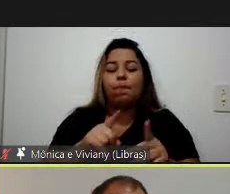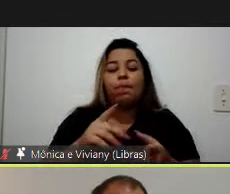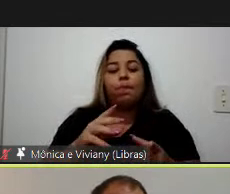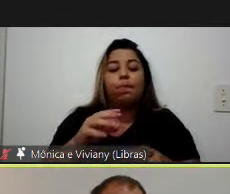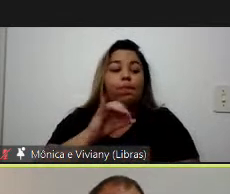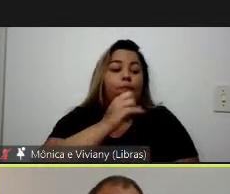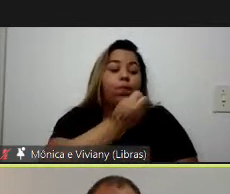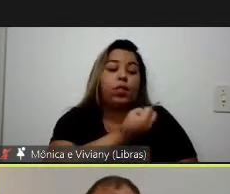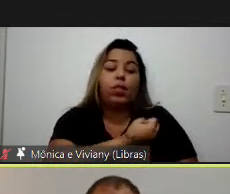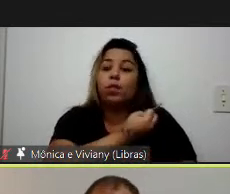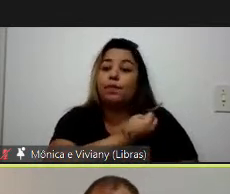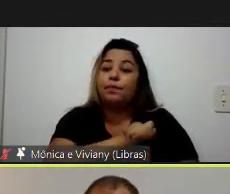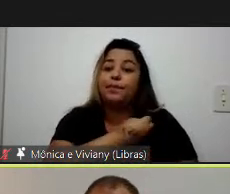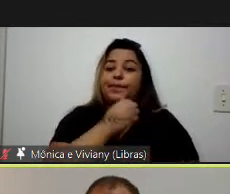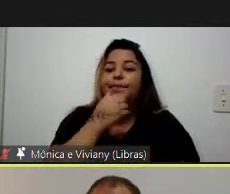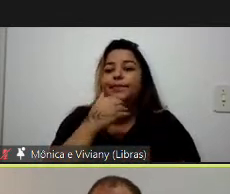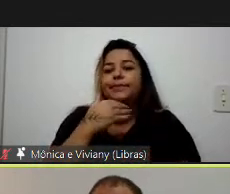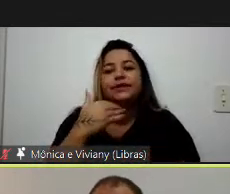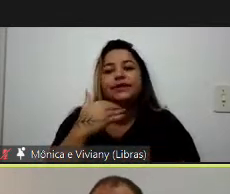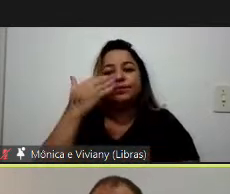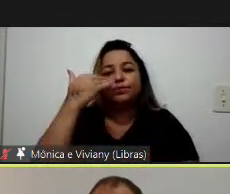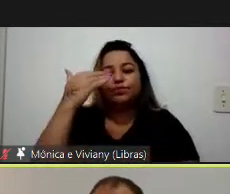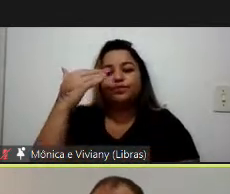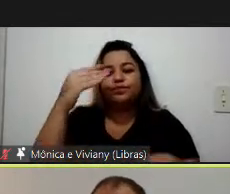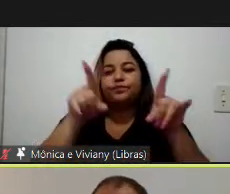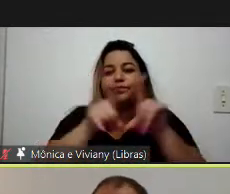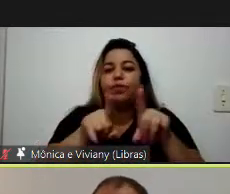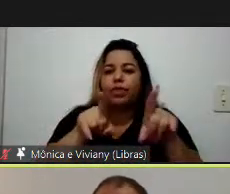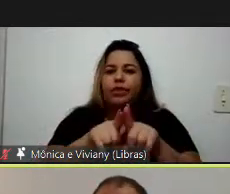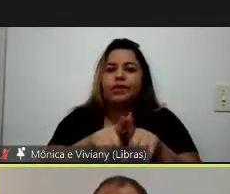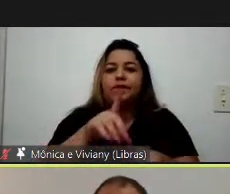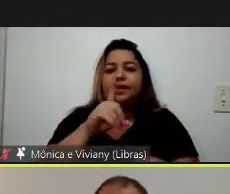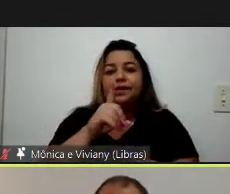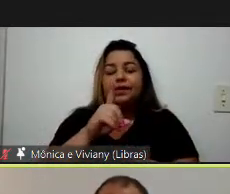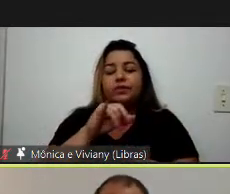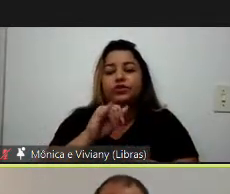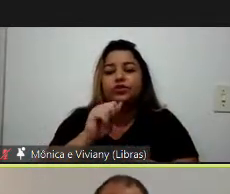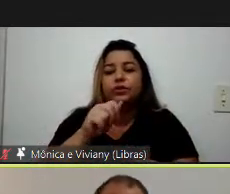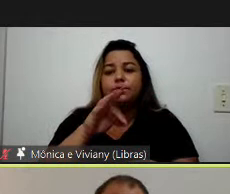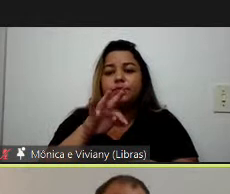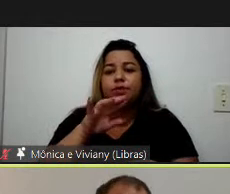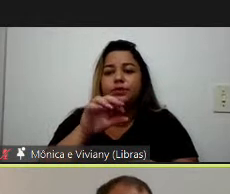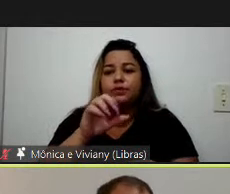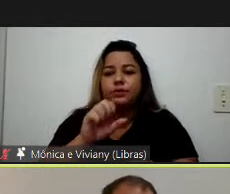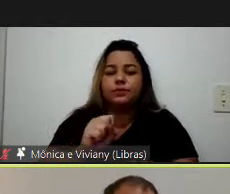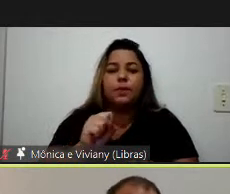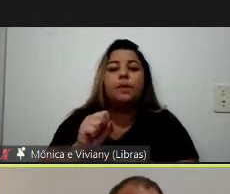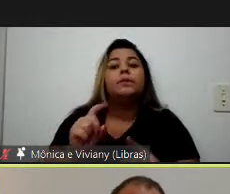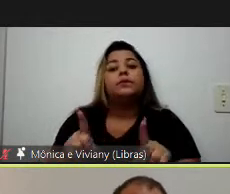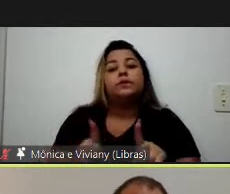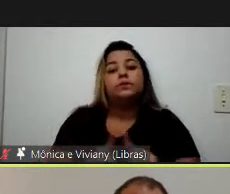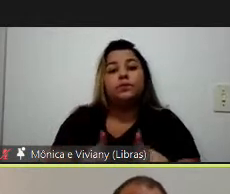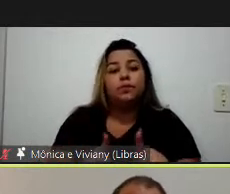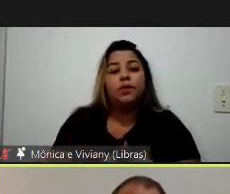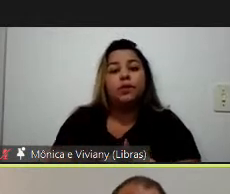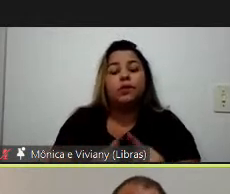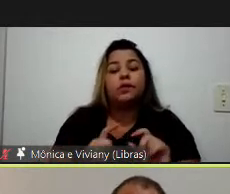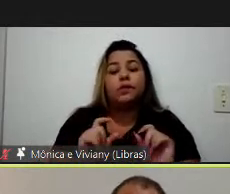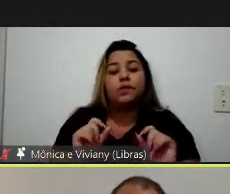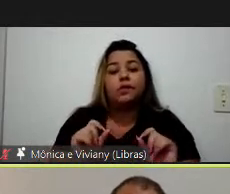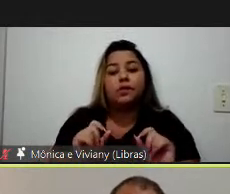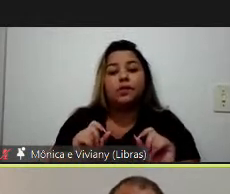diabetes mellitus, which is of course a very important diet-related disease. It's a very complex